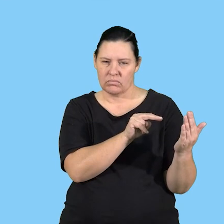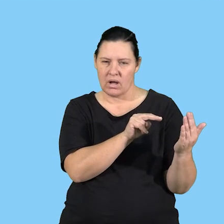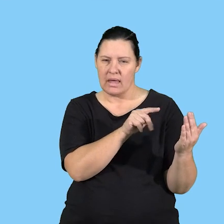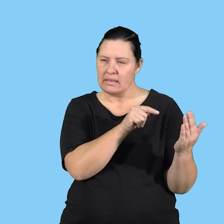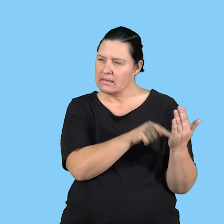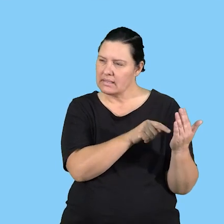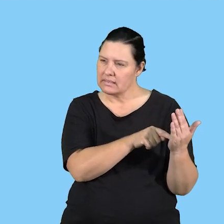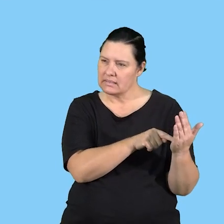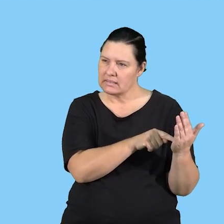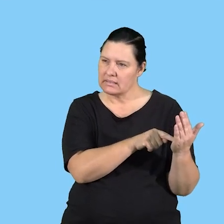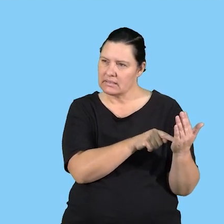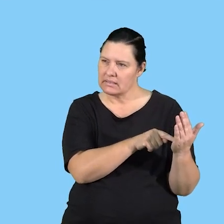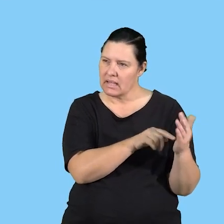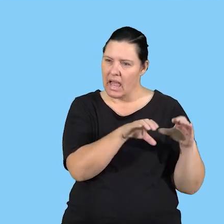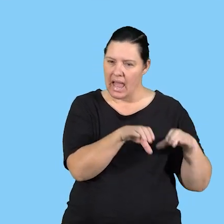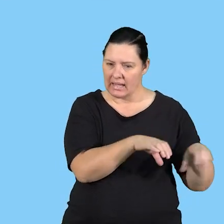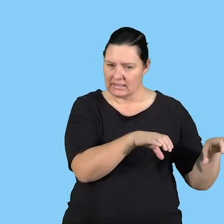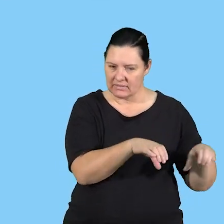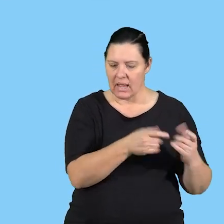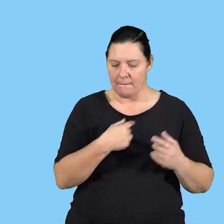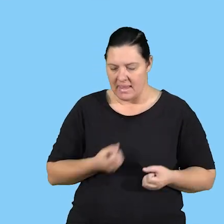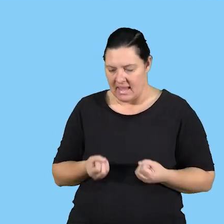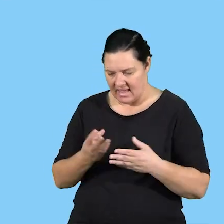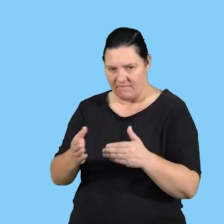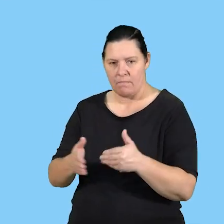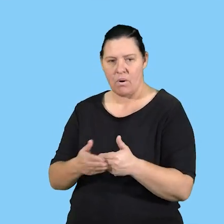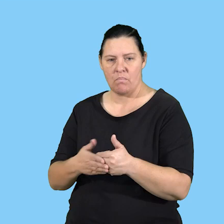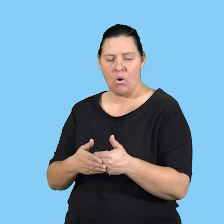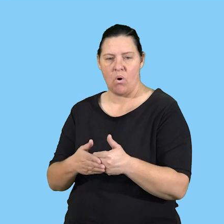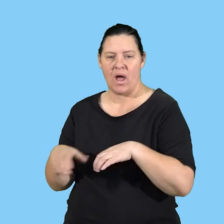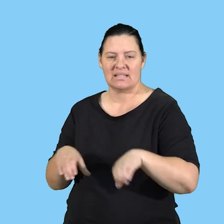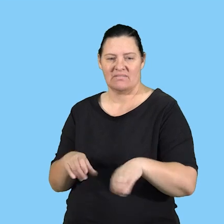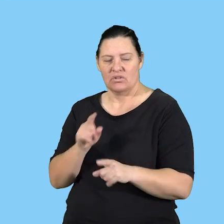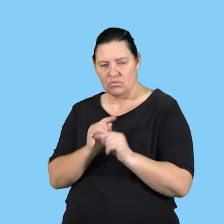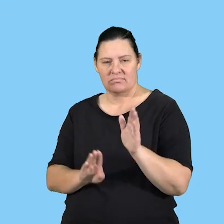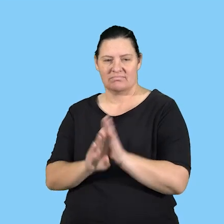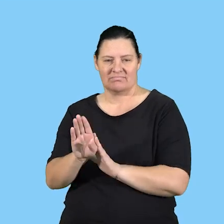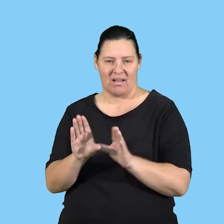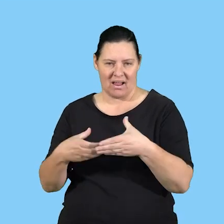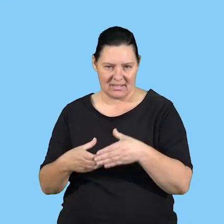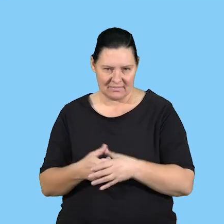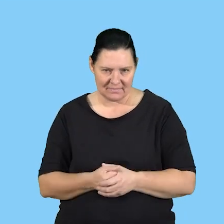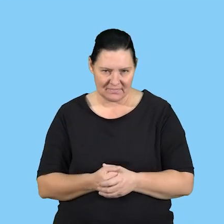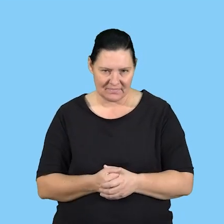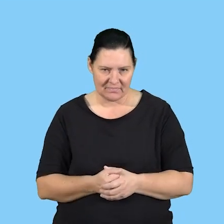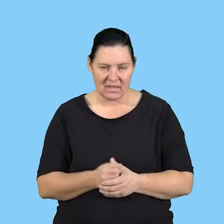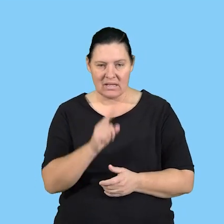try and develop more activities to enhance your learning in the classroom. So if you look on the right side